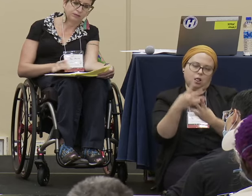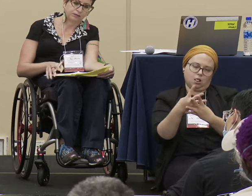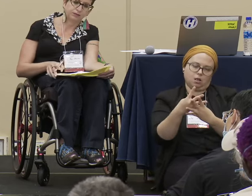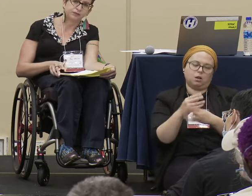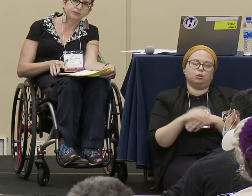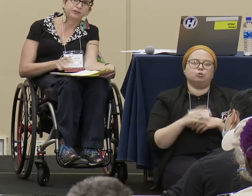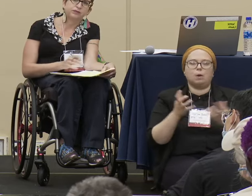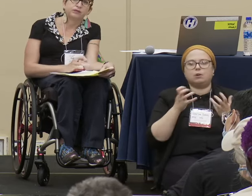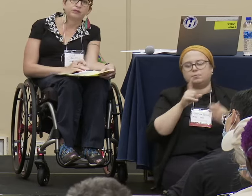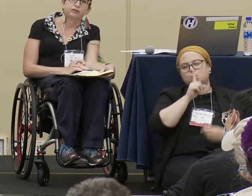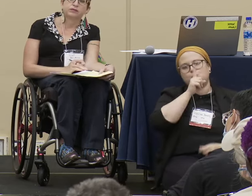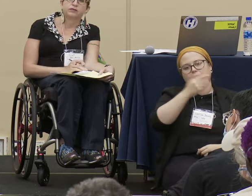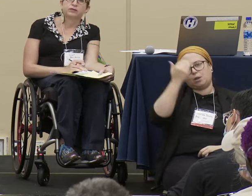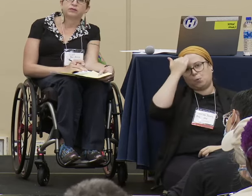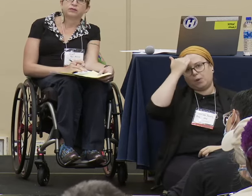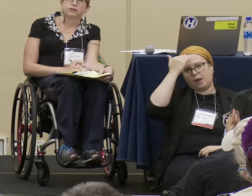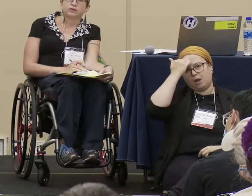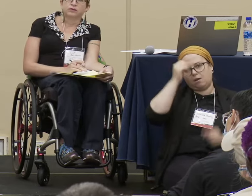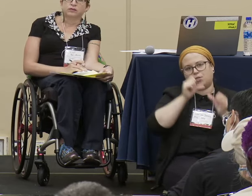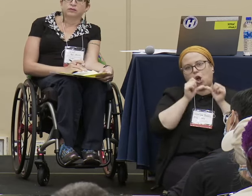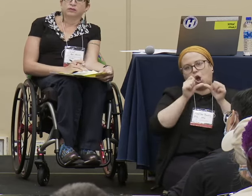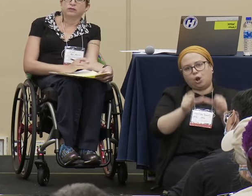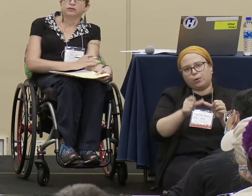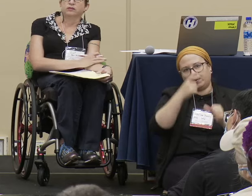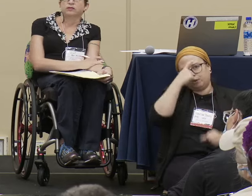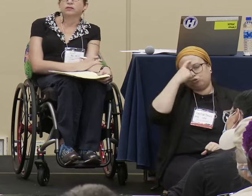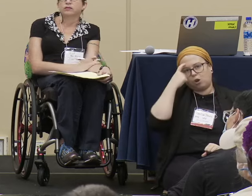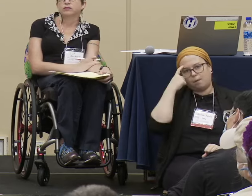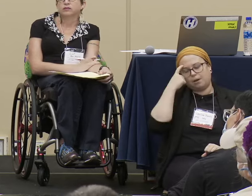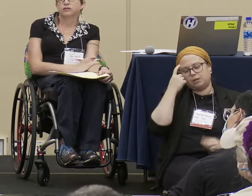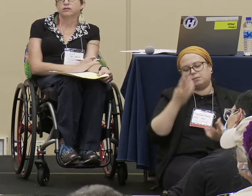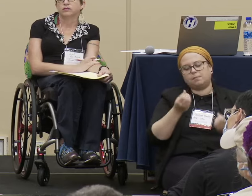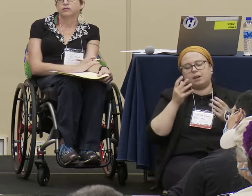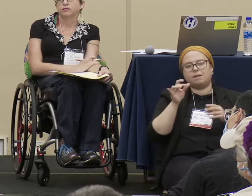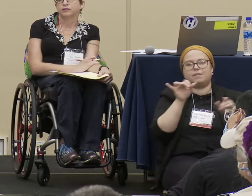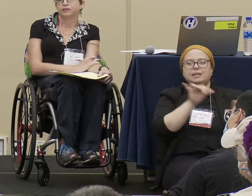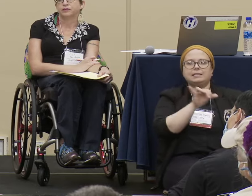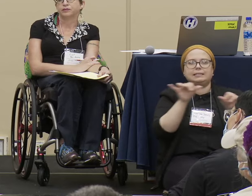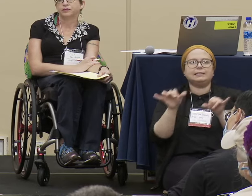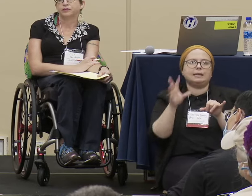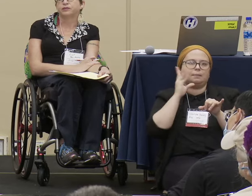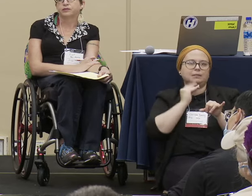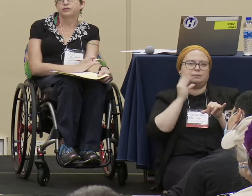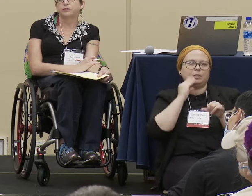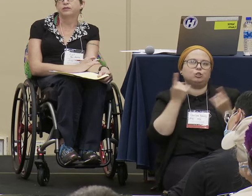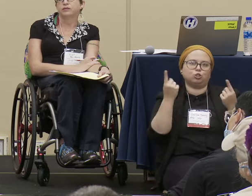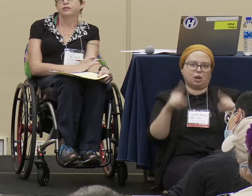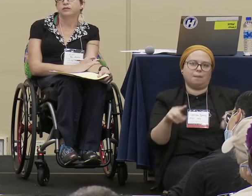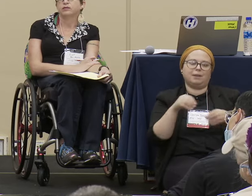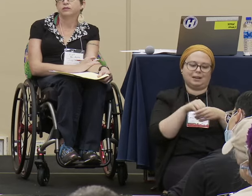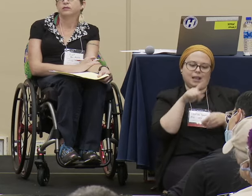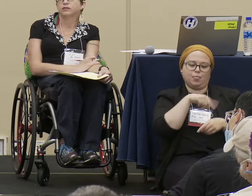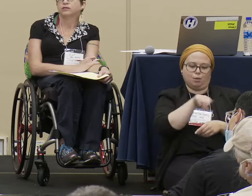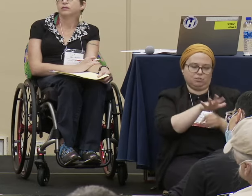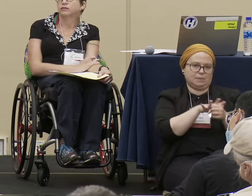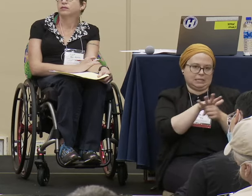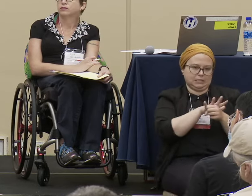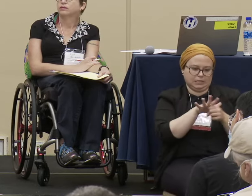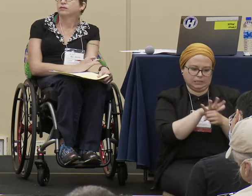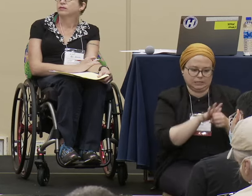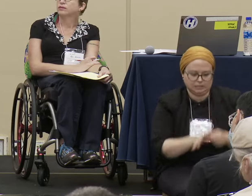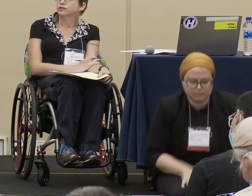to be very aware of those ongoing traumas and that a lot of the same sort of experiences are happening in these spaces.